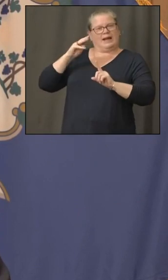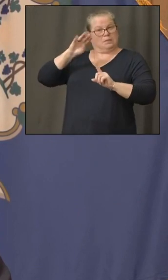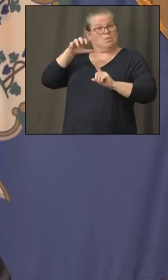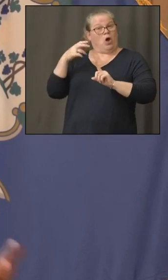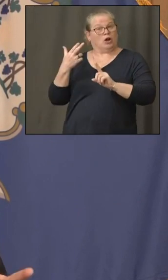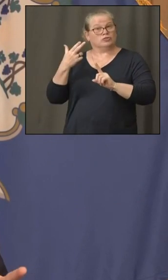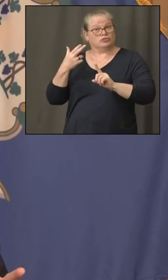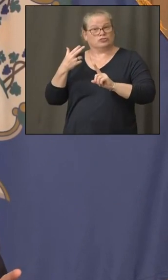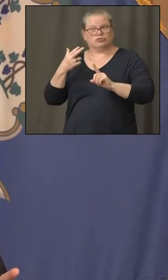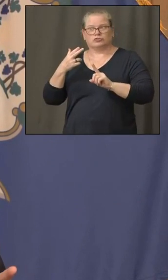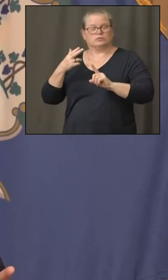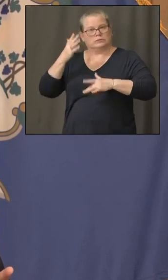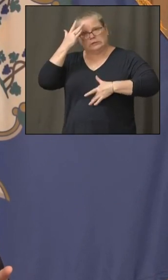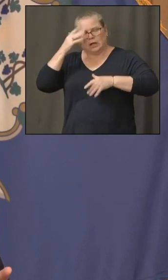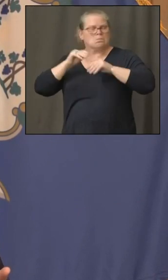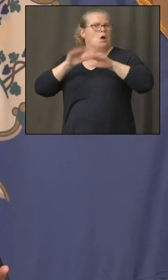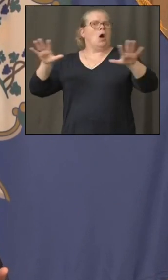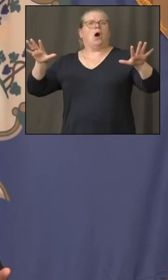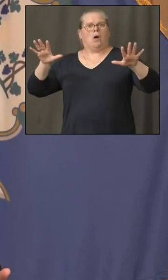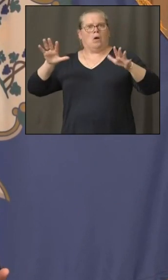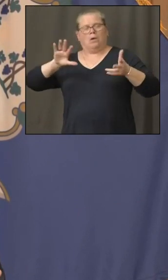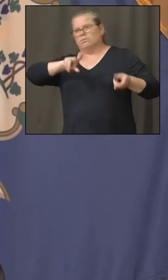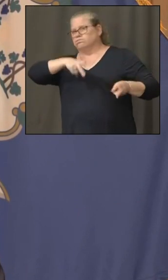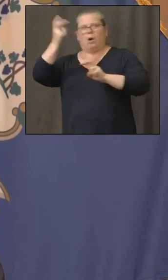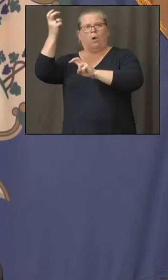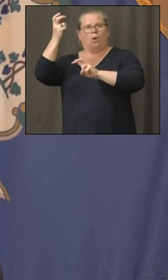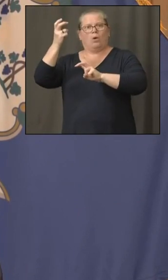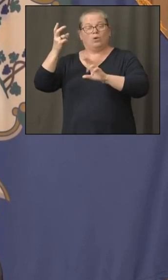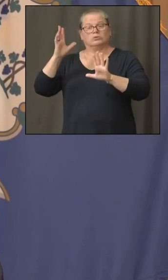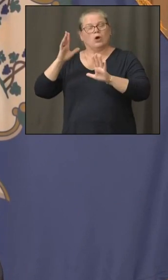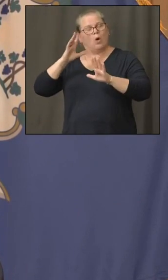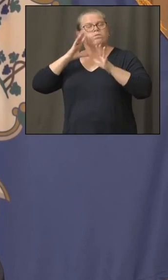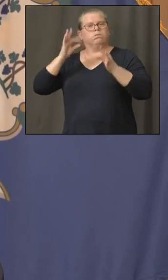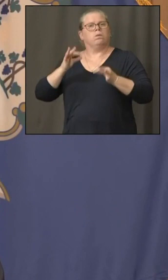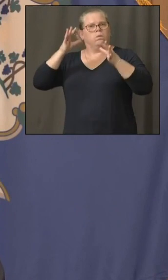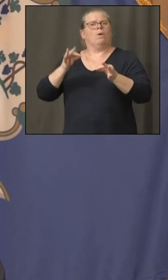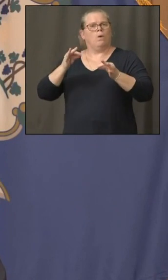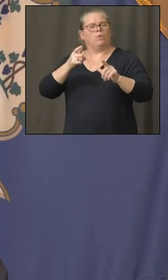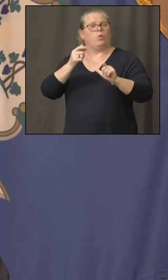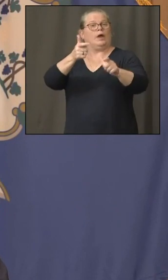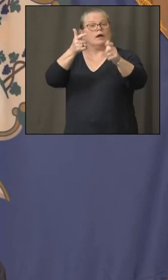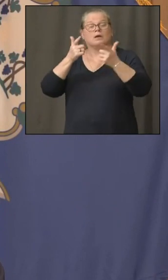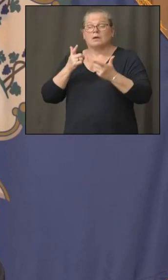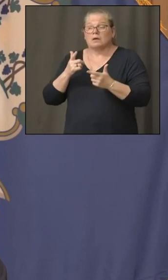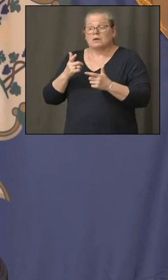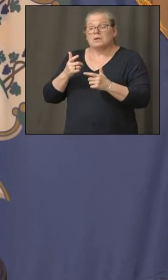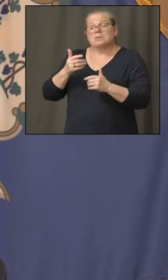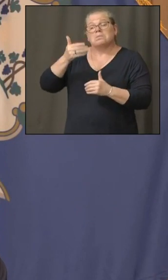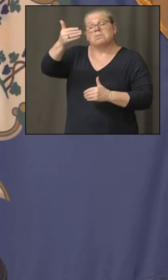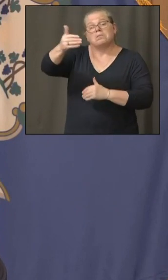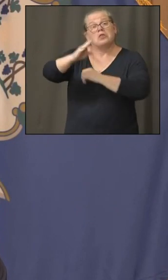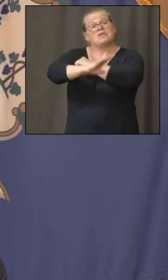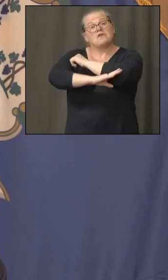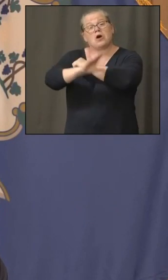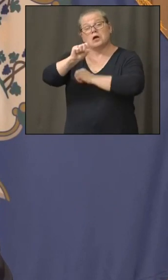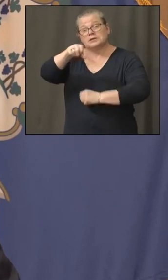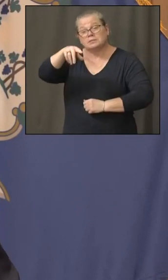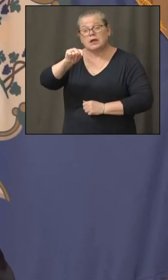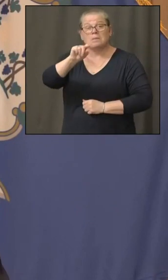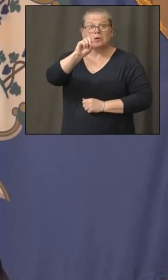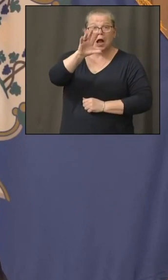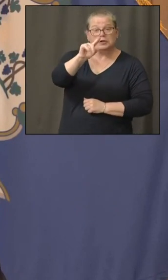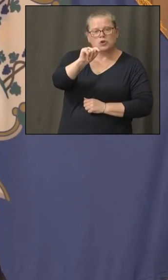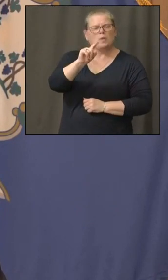October, I think people will finally, I believe, say we made the judgments we made. Lamont no longer needs